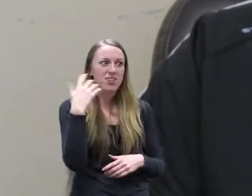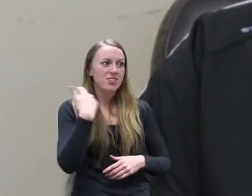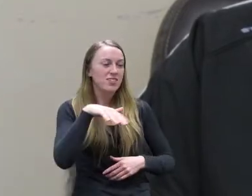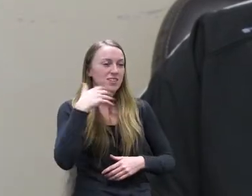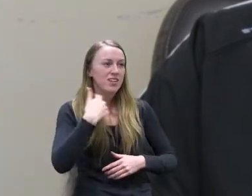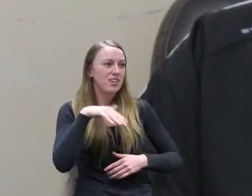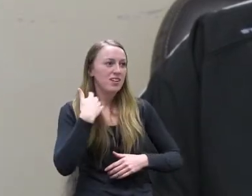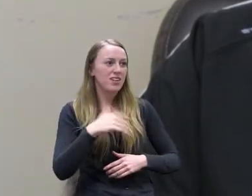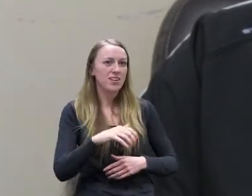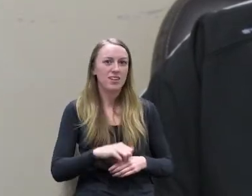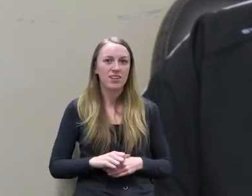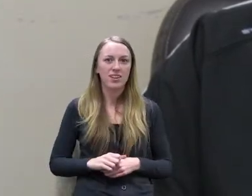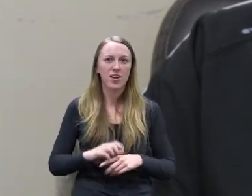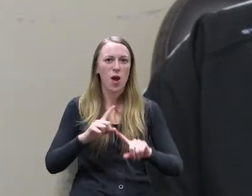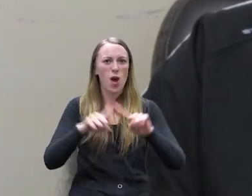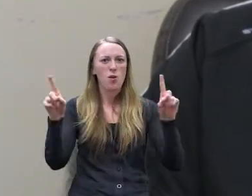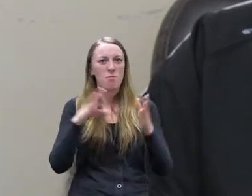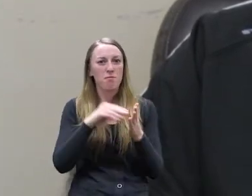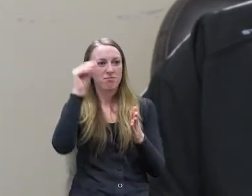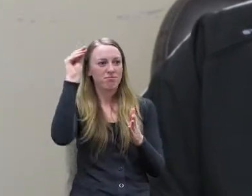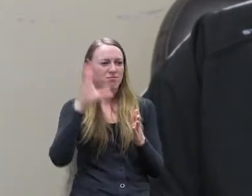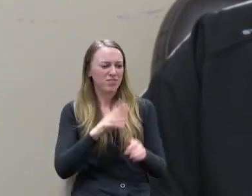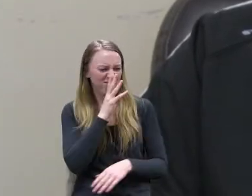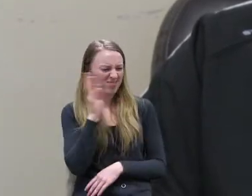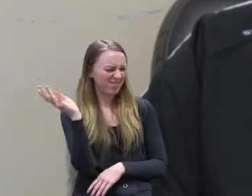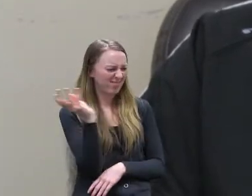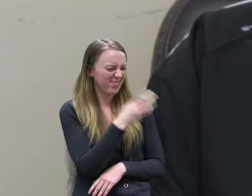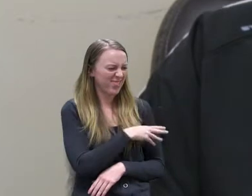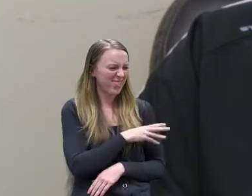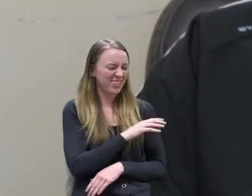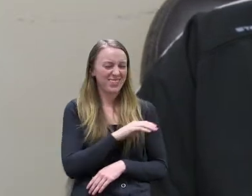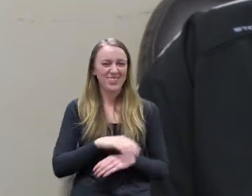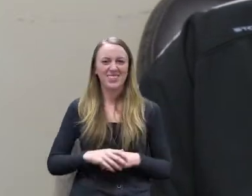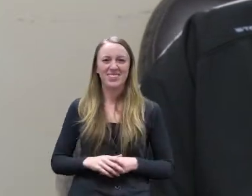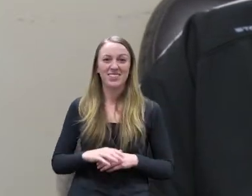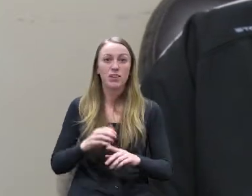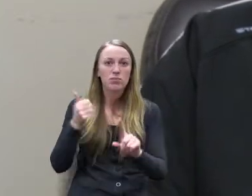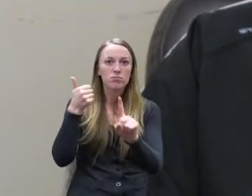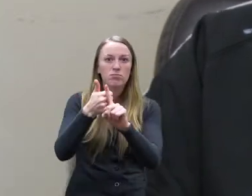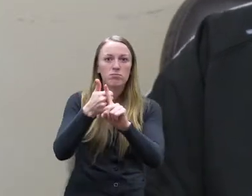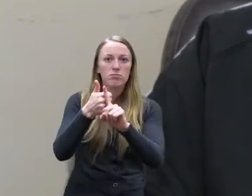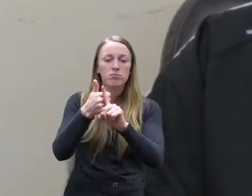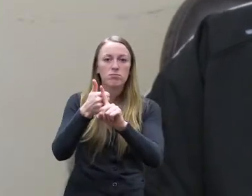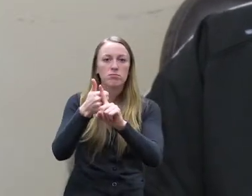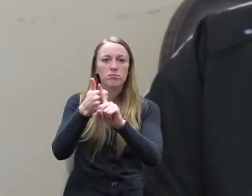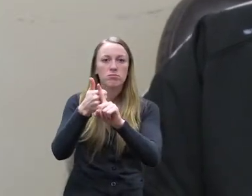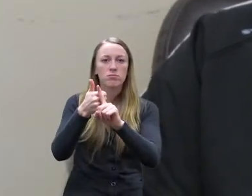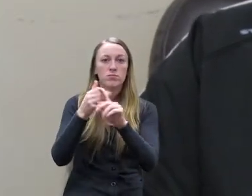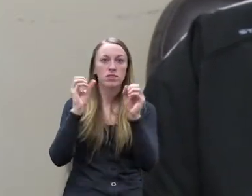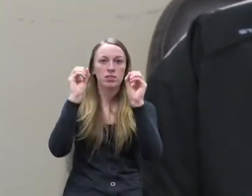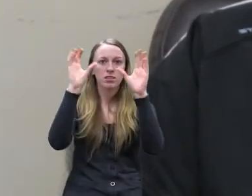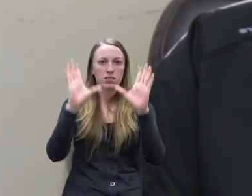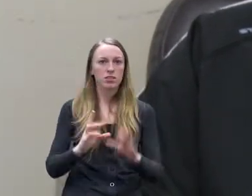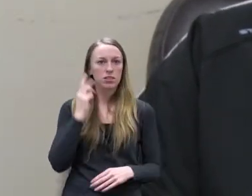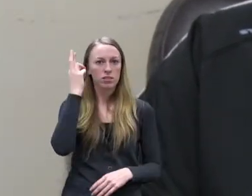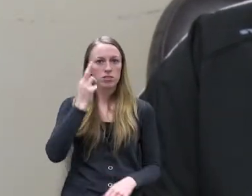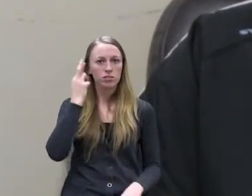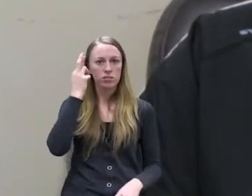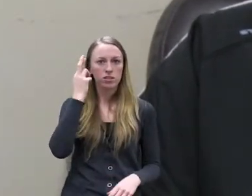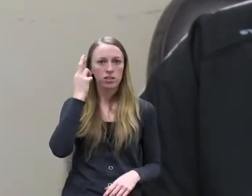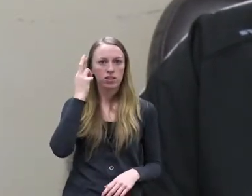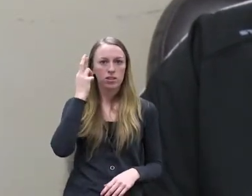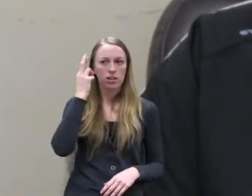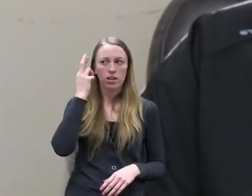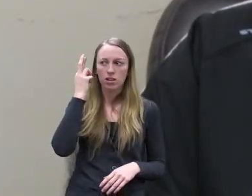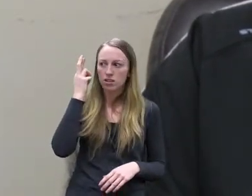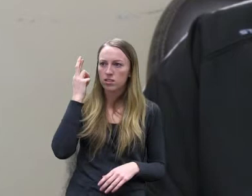steer, but the students ignored it, as they did most the year. Then suddenly, to the teacher's guilt and dismay, their toes